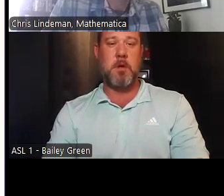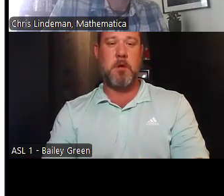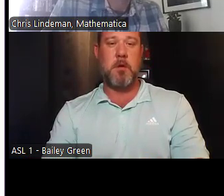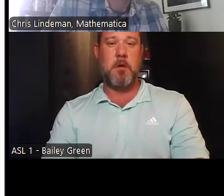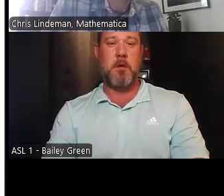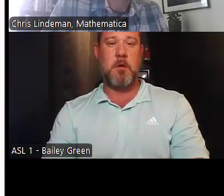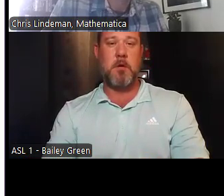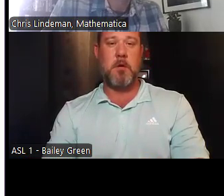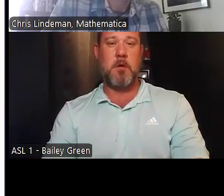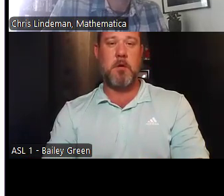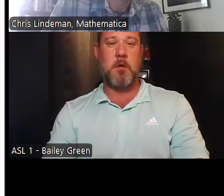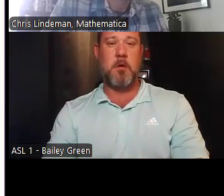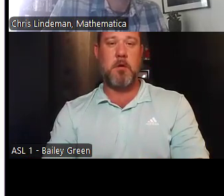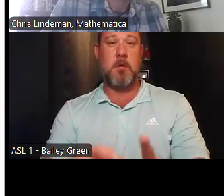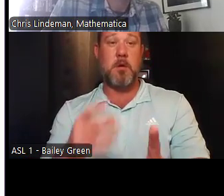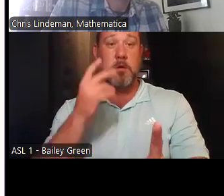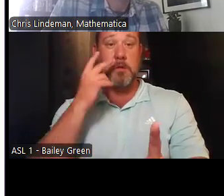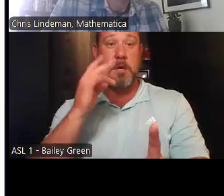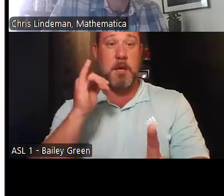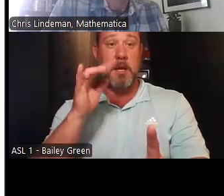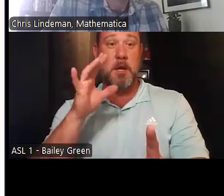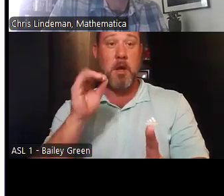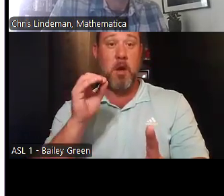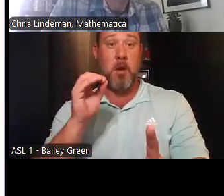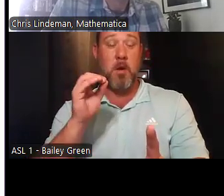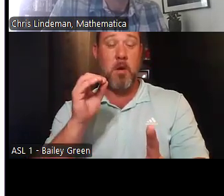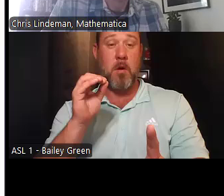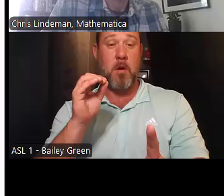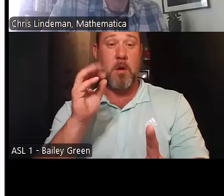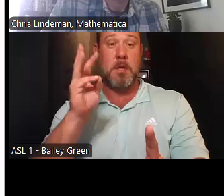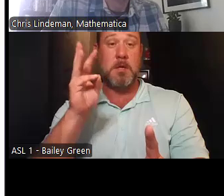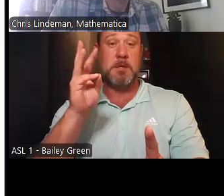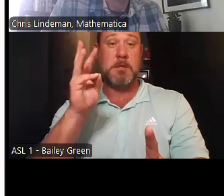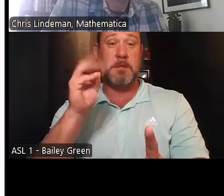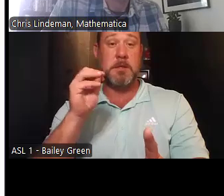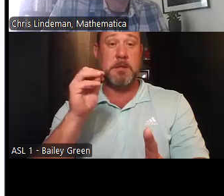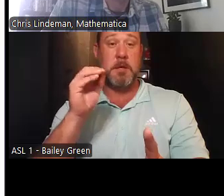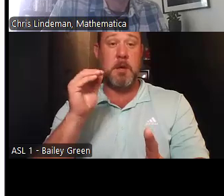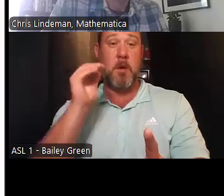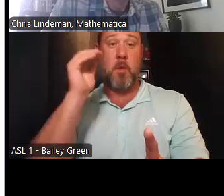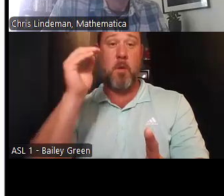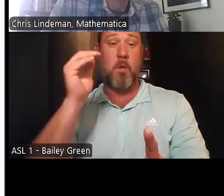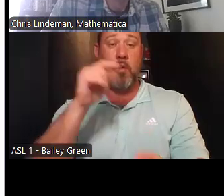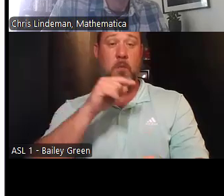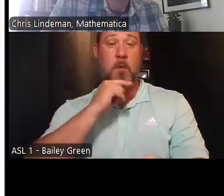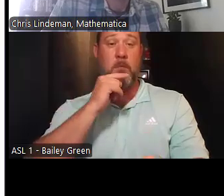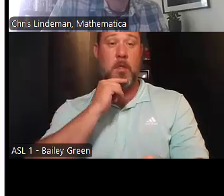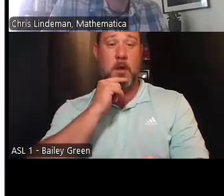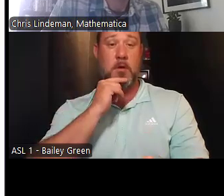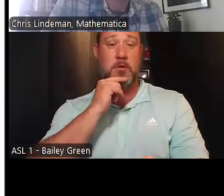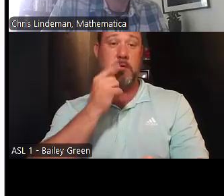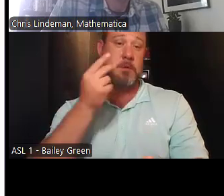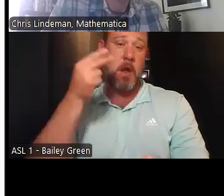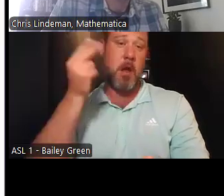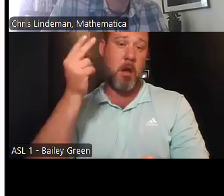And here we can see that specifically for Inyo County, the 60 and older population is fairly